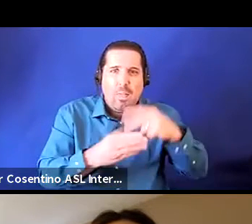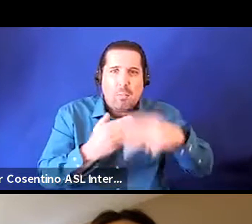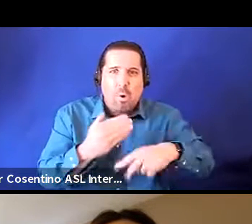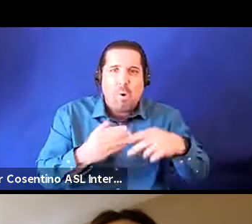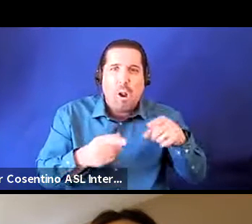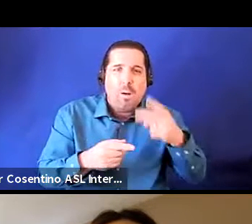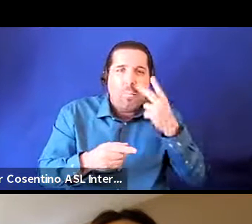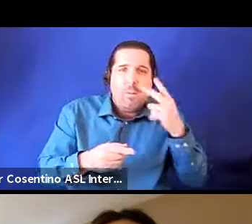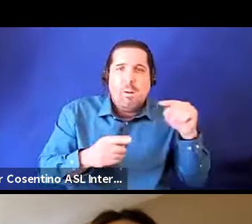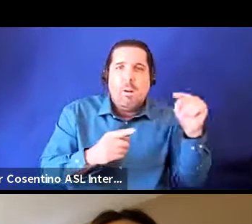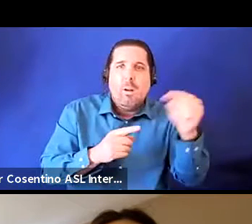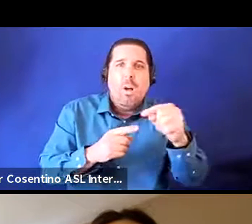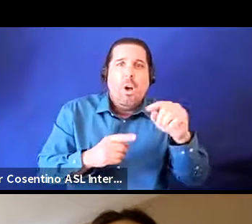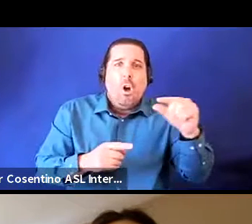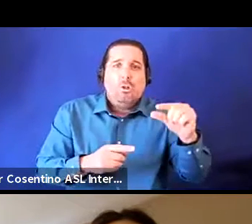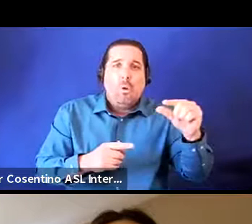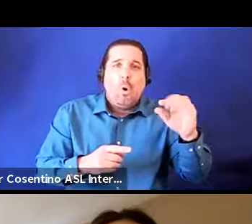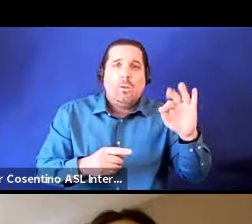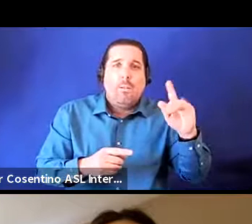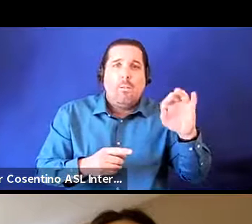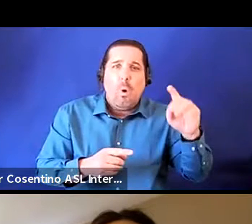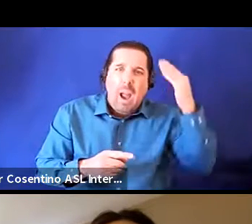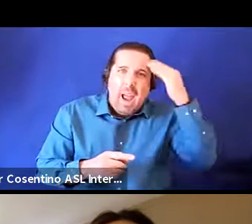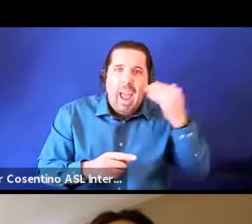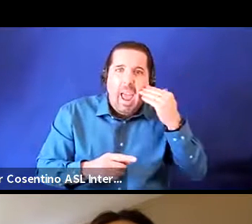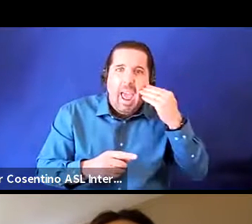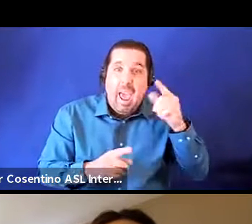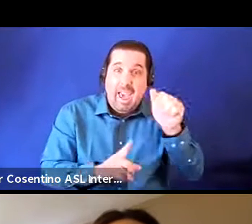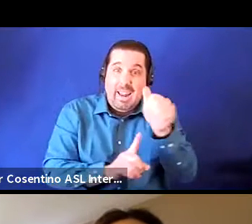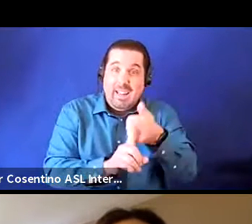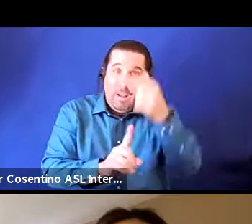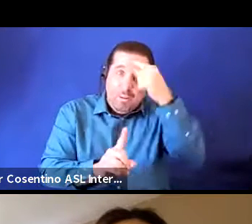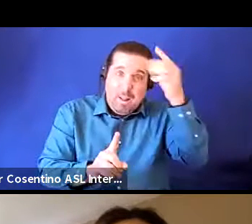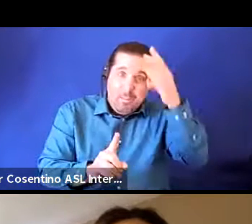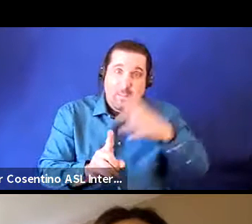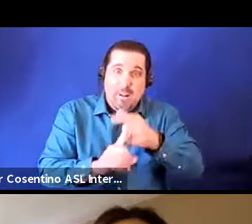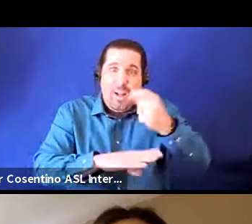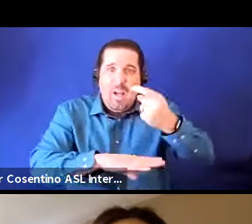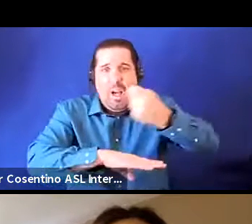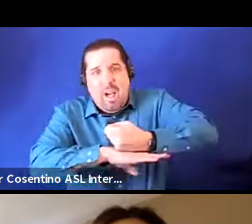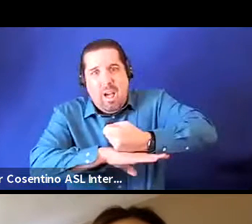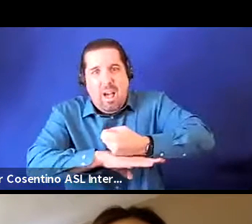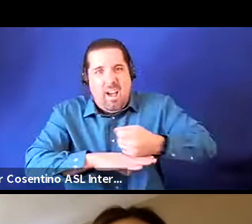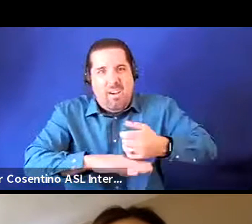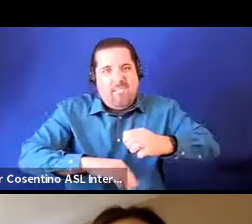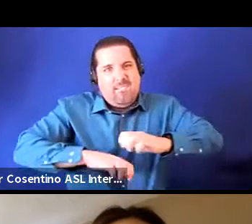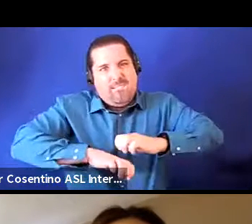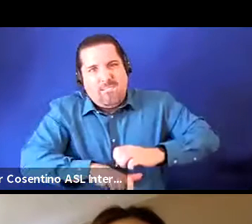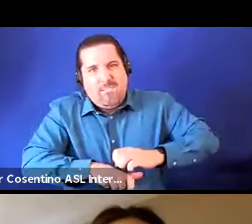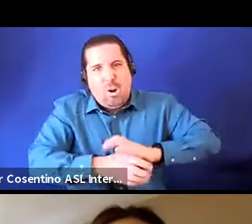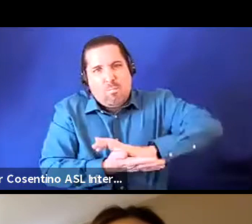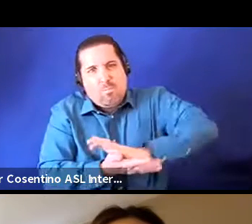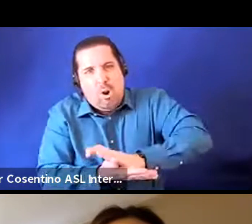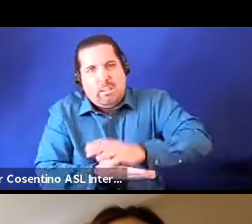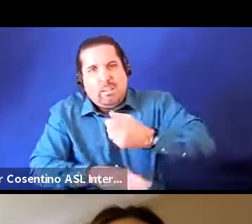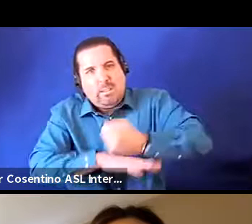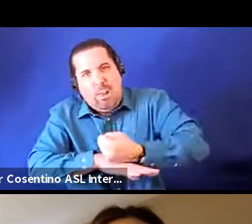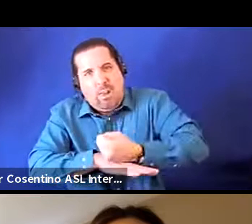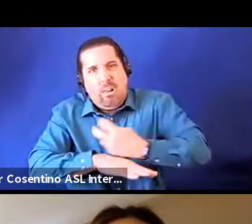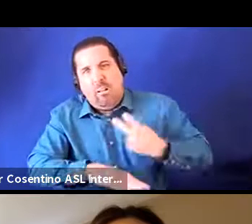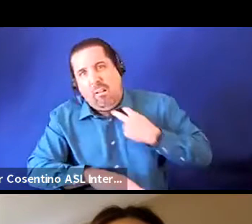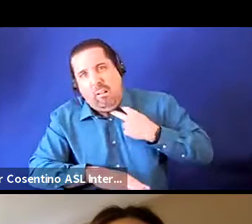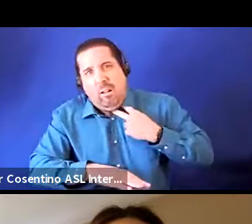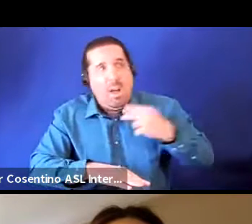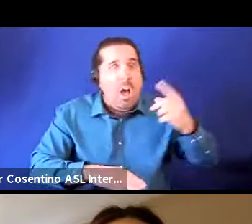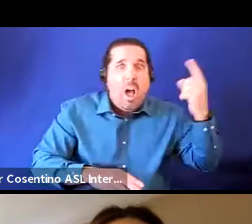in the background. George Floyd's head pressed to the ground. Bystanders beg To Thao to do something because George Floyd was